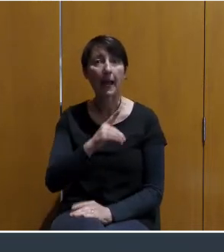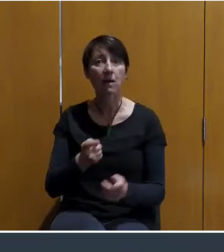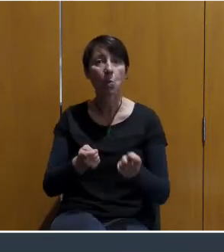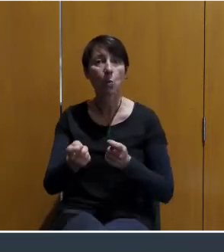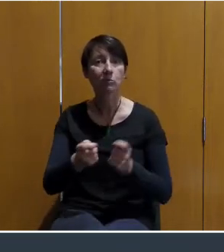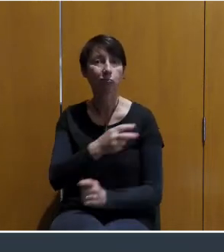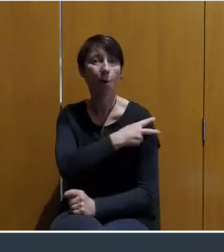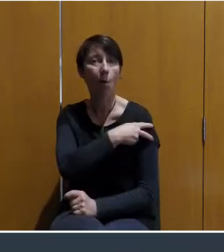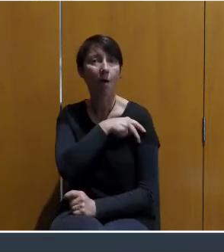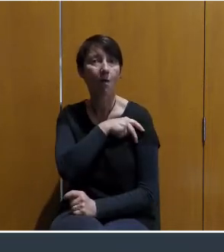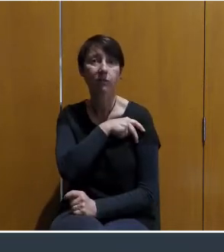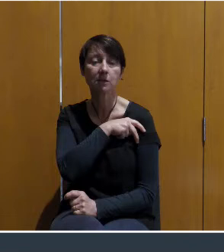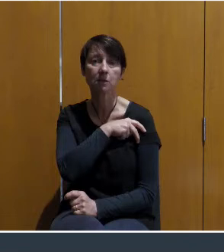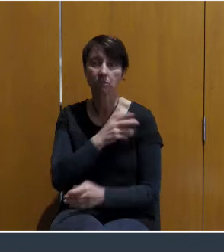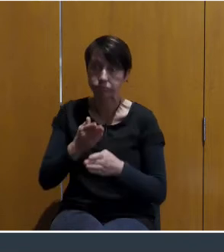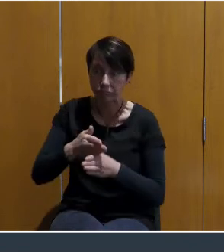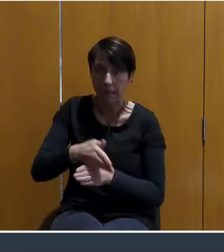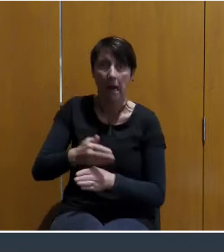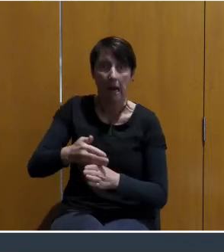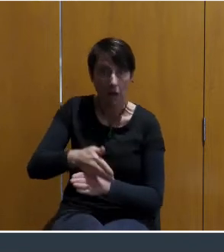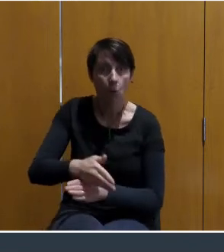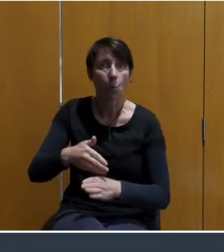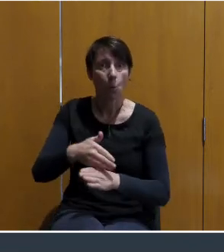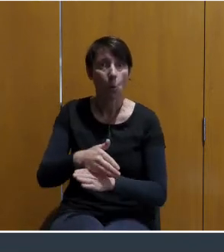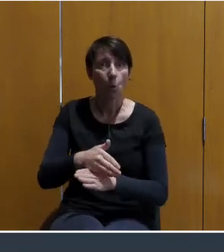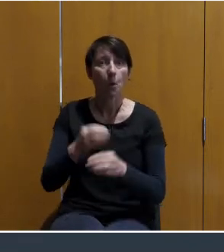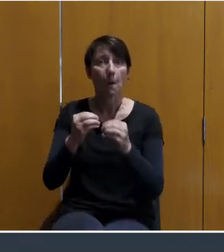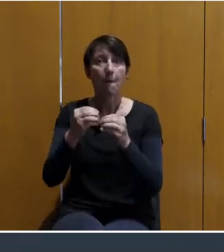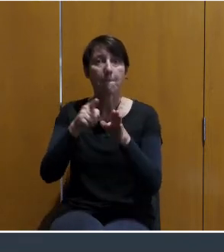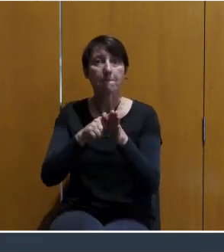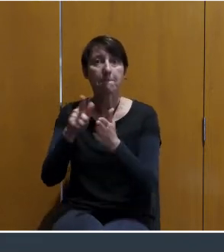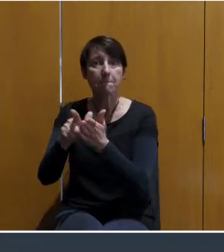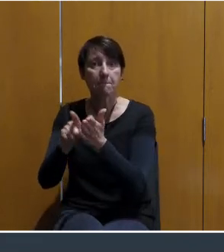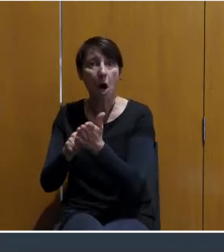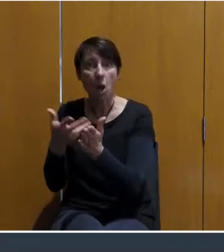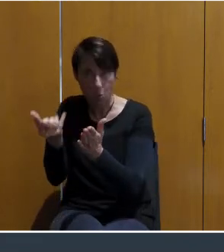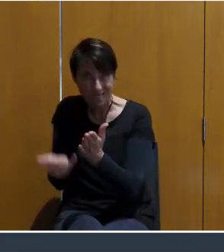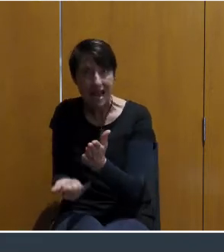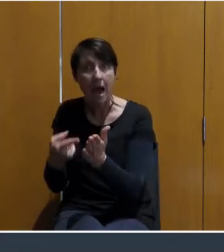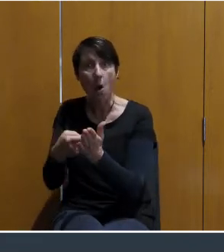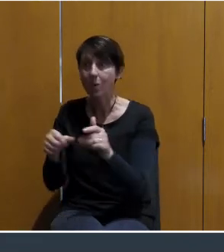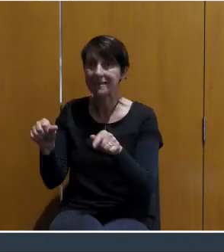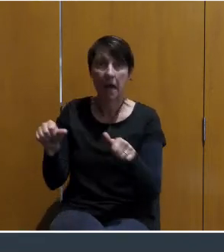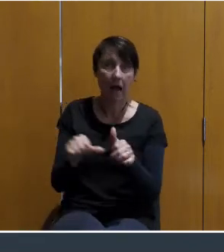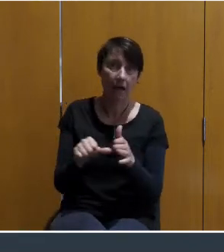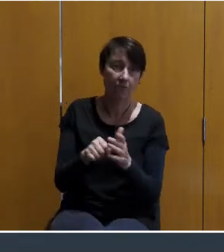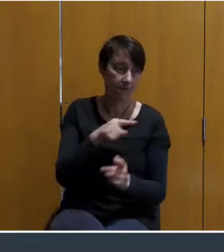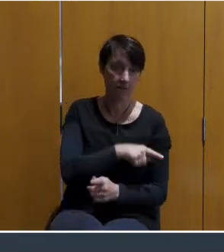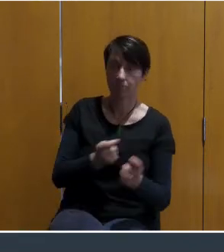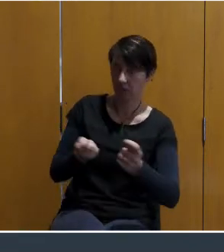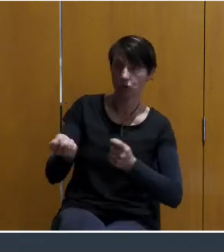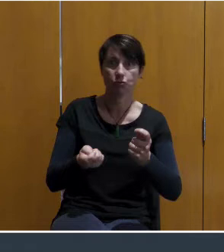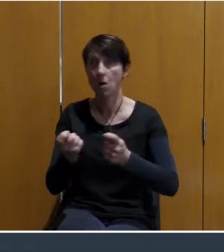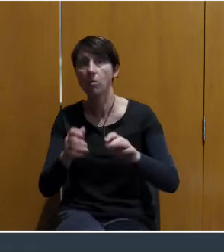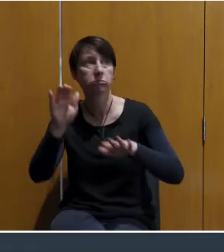to enforce the bylaws already in place. Why would you be making more minor bylaws? It was